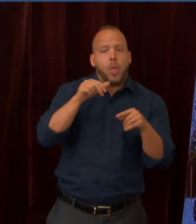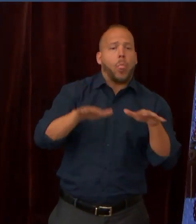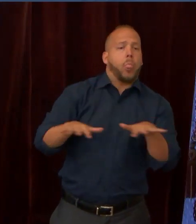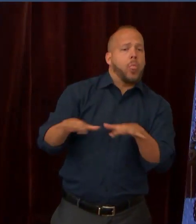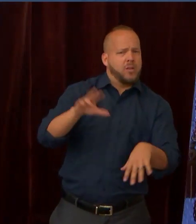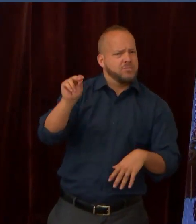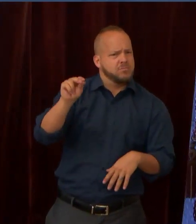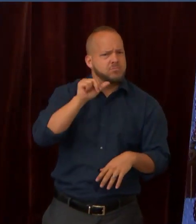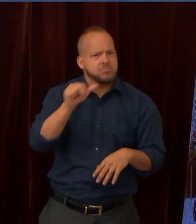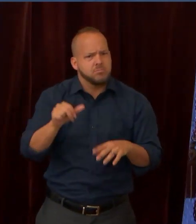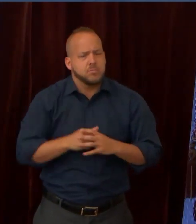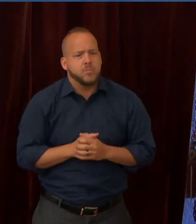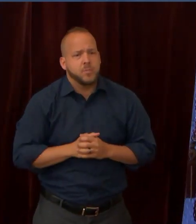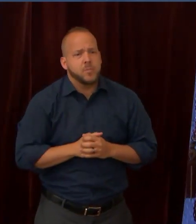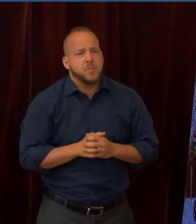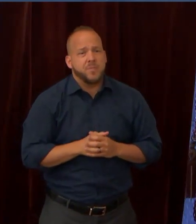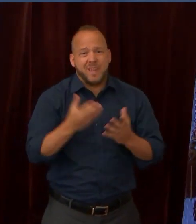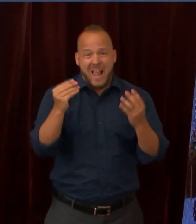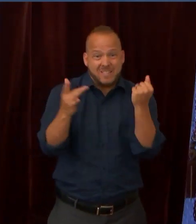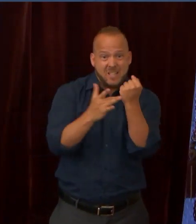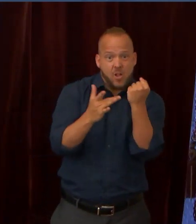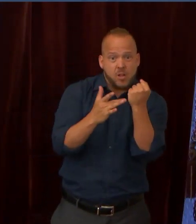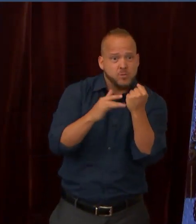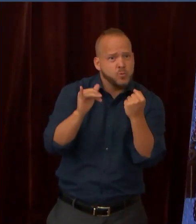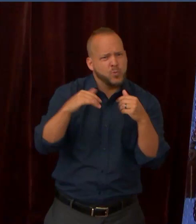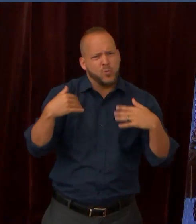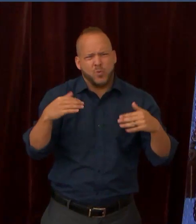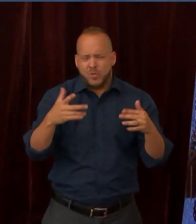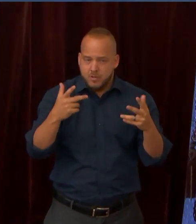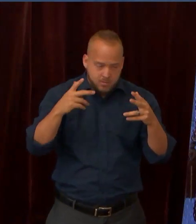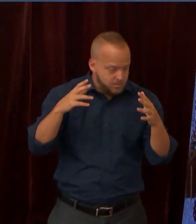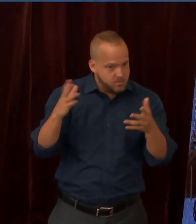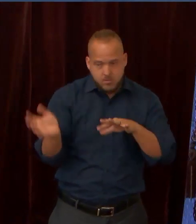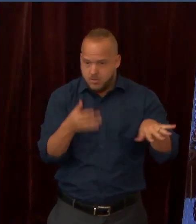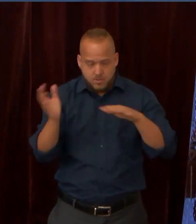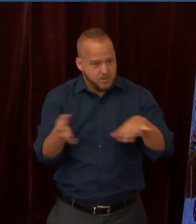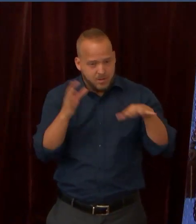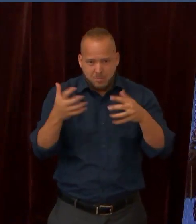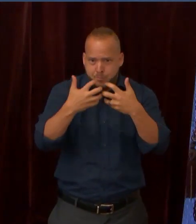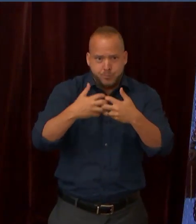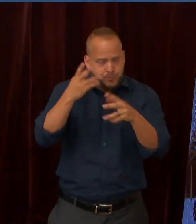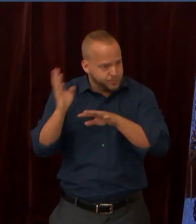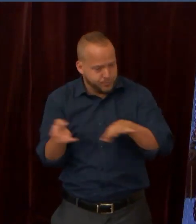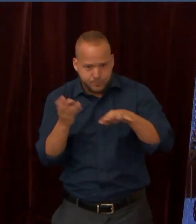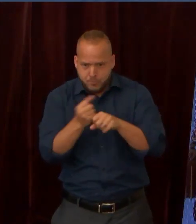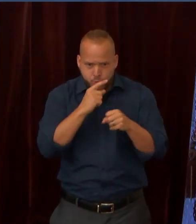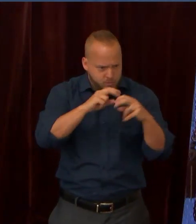to significantly increase the capacity to process these claims. I just saw the